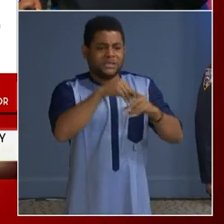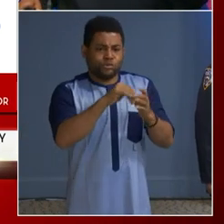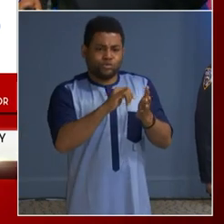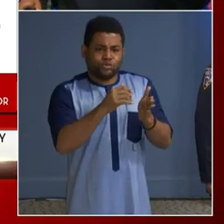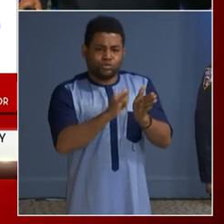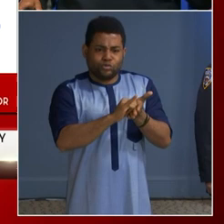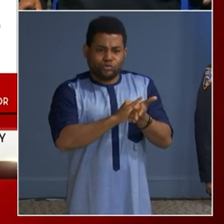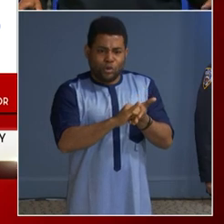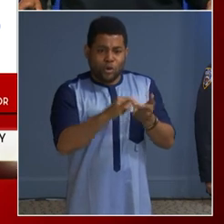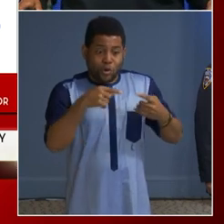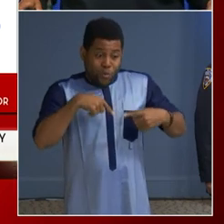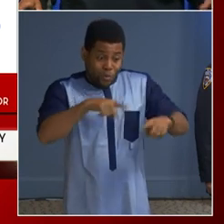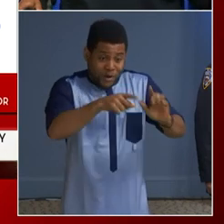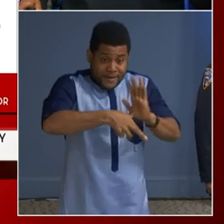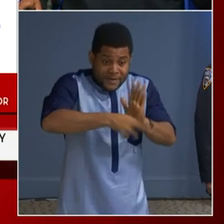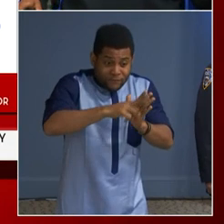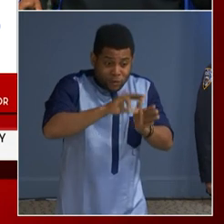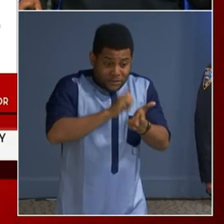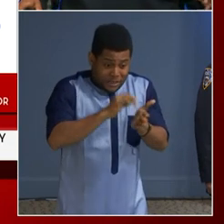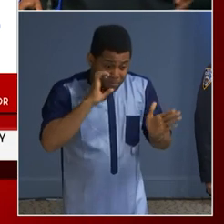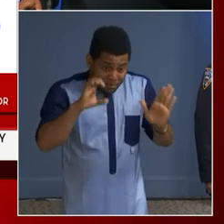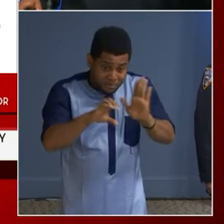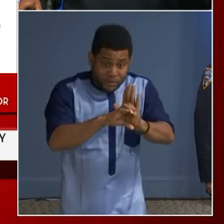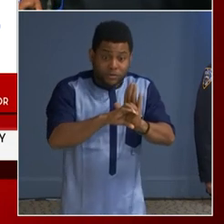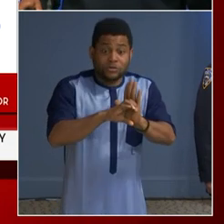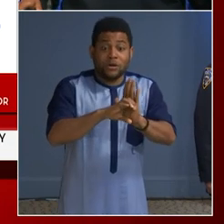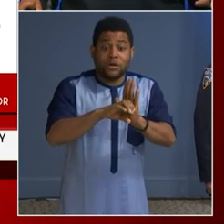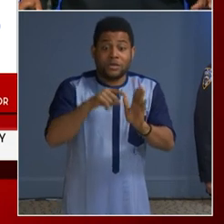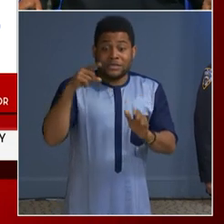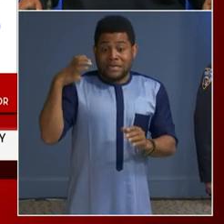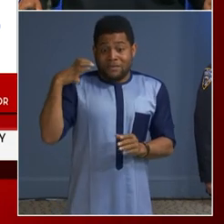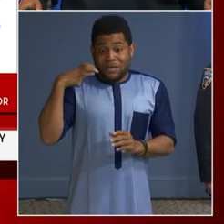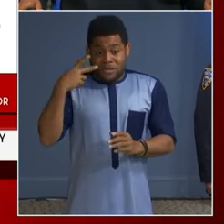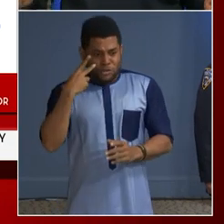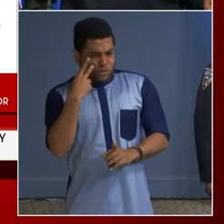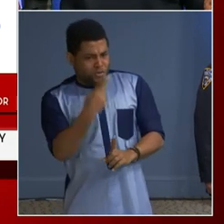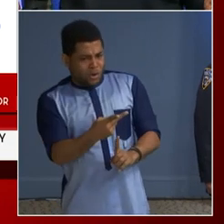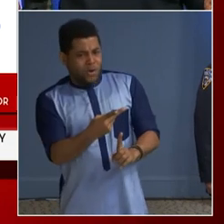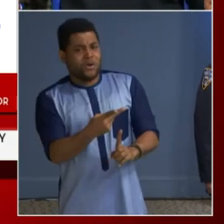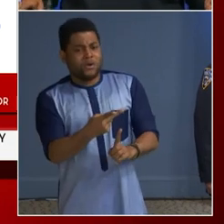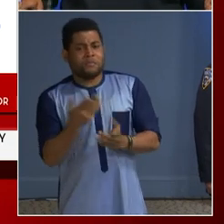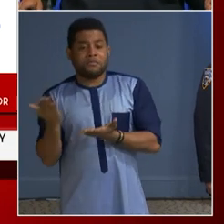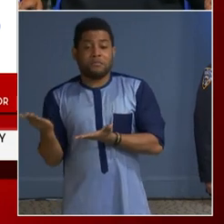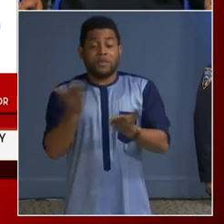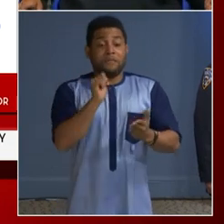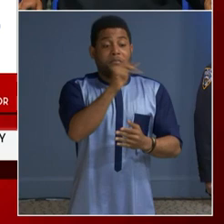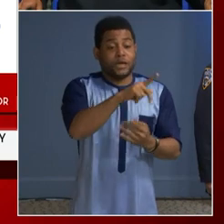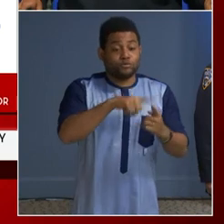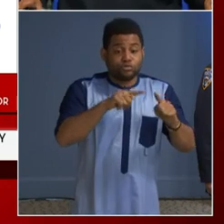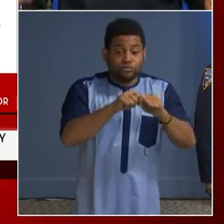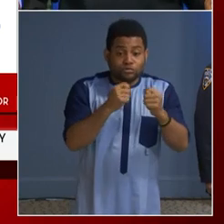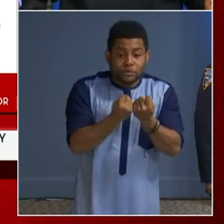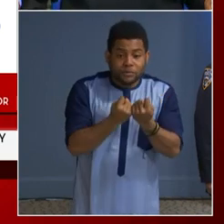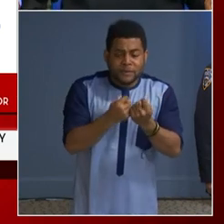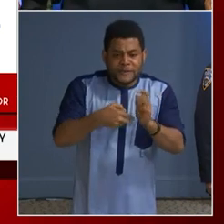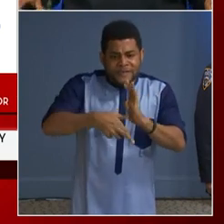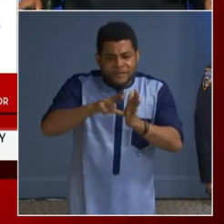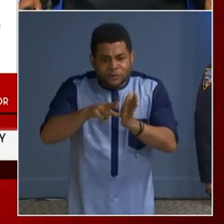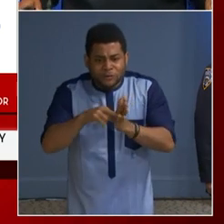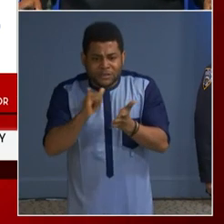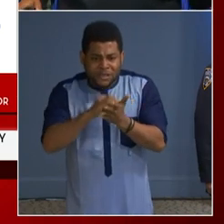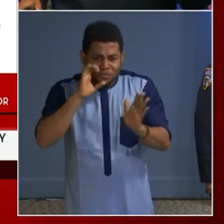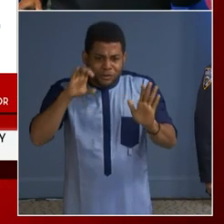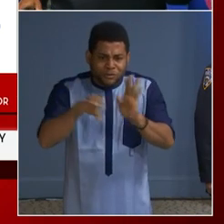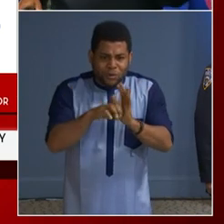the review of that image that Captain Kentish took that image to his team, reviewed that image with his team, and as they reviewed